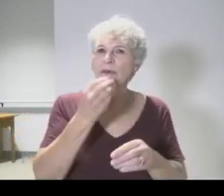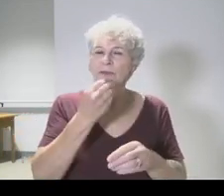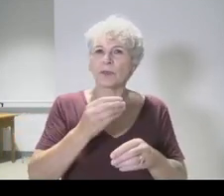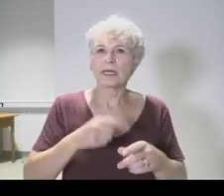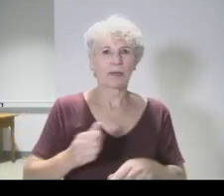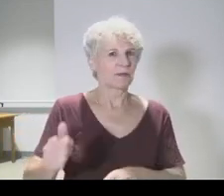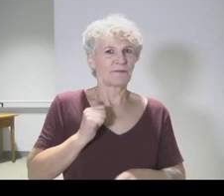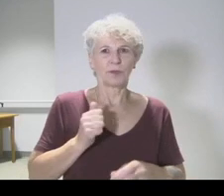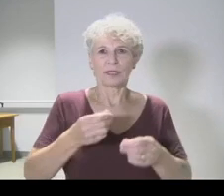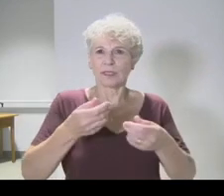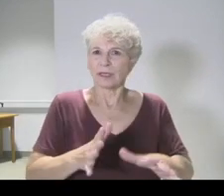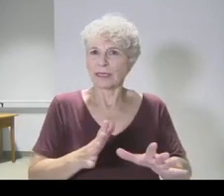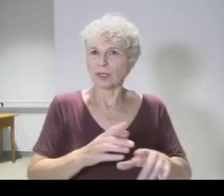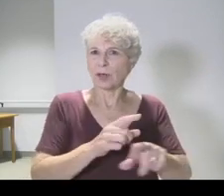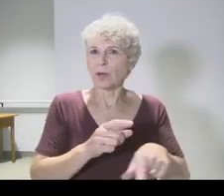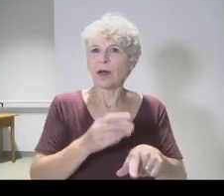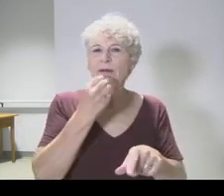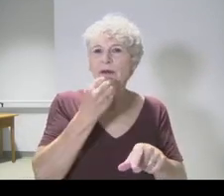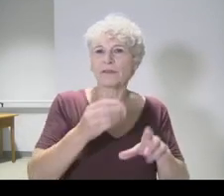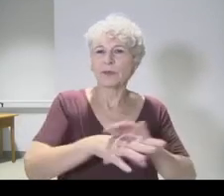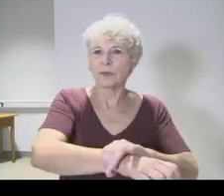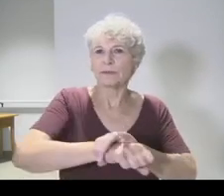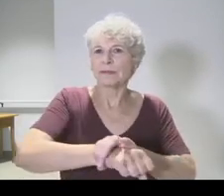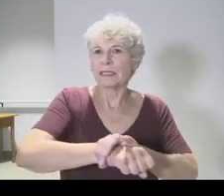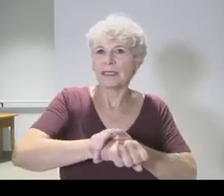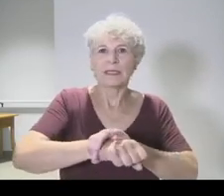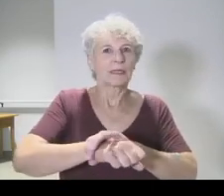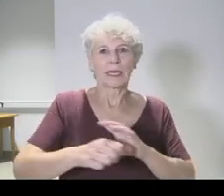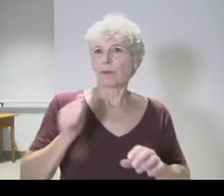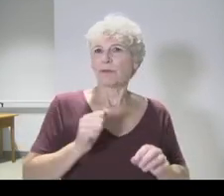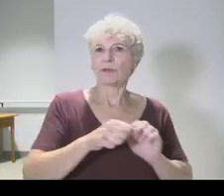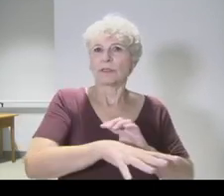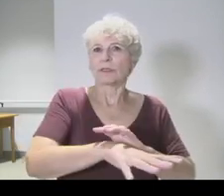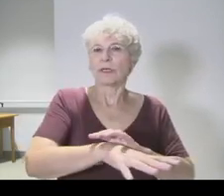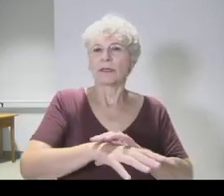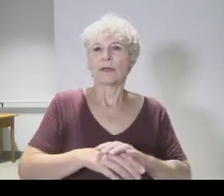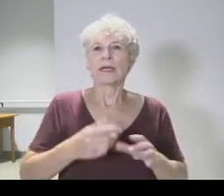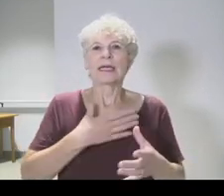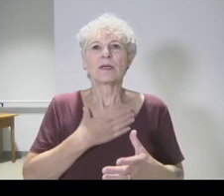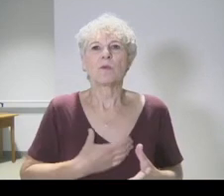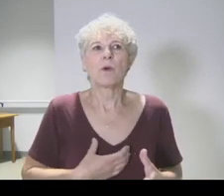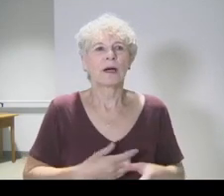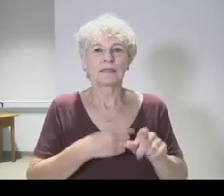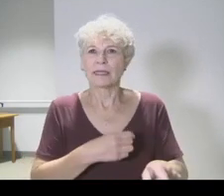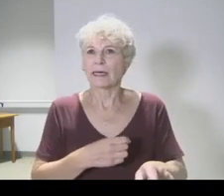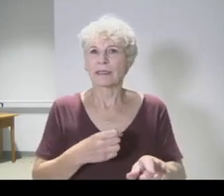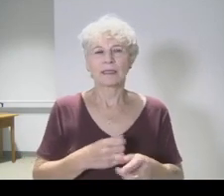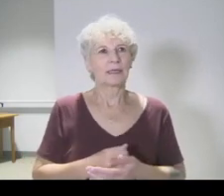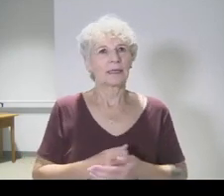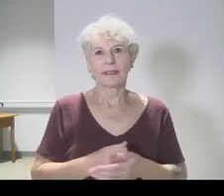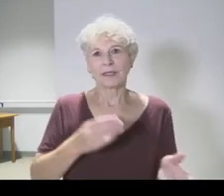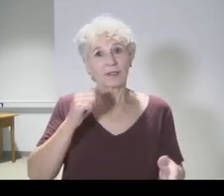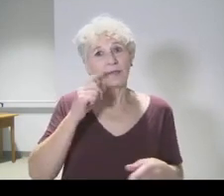refuses to release the prize, the monkey traps himself. He desires what he's grasping so much that he's unaware of the